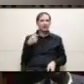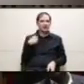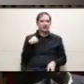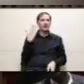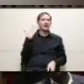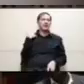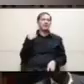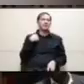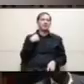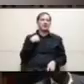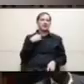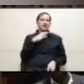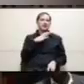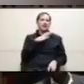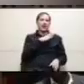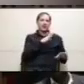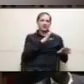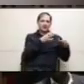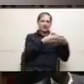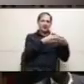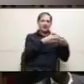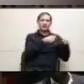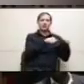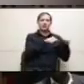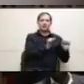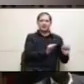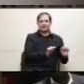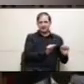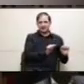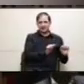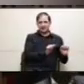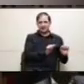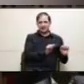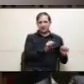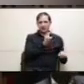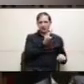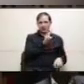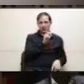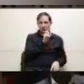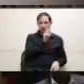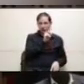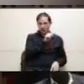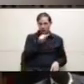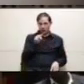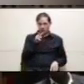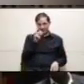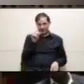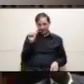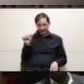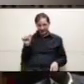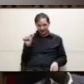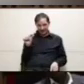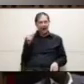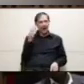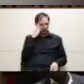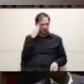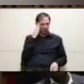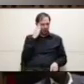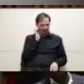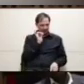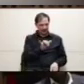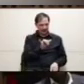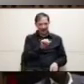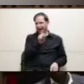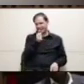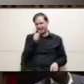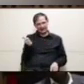councillor You and were a a chairperson of EXCO, 2001 until 2006. That one I know. But the